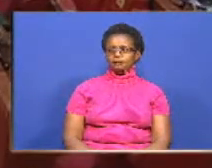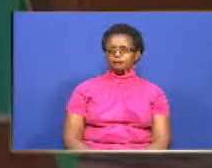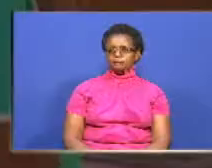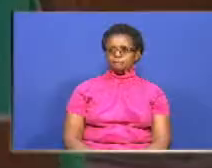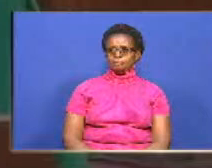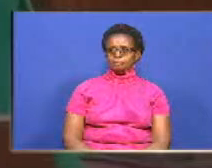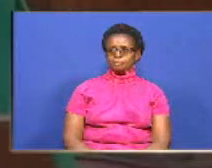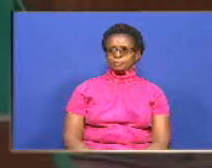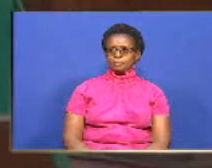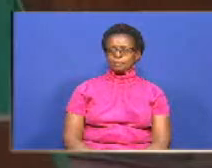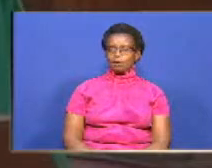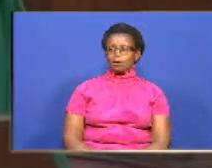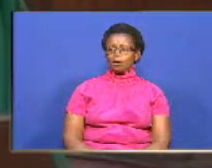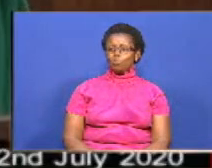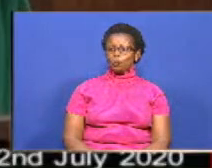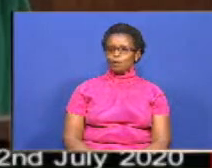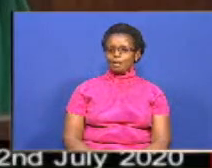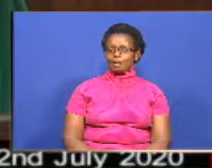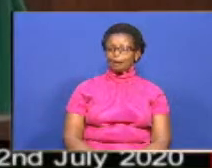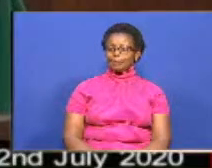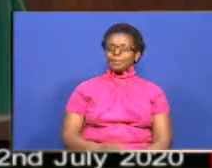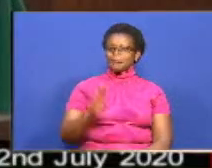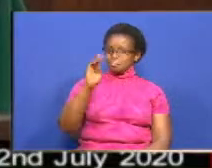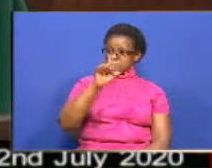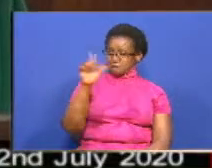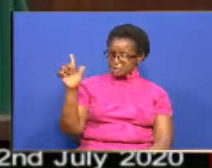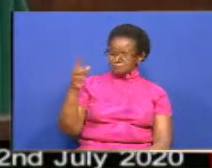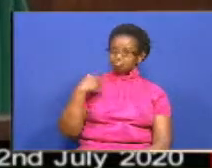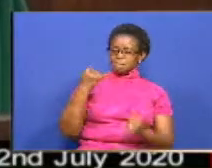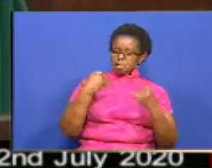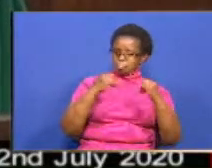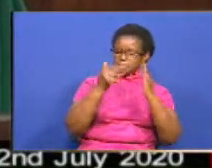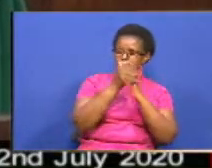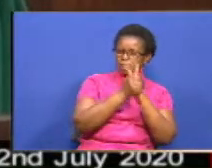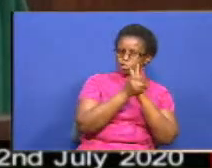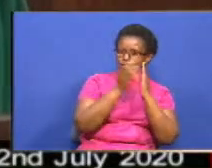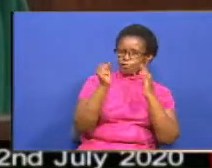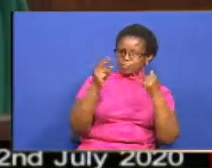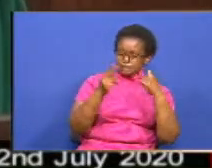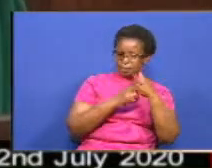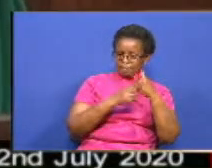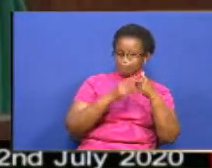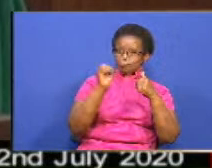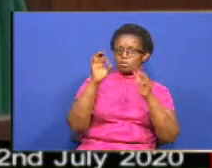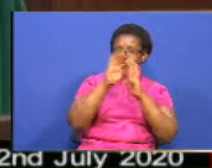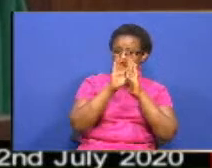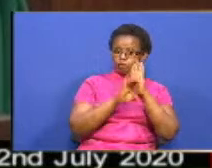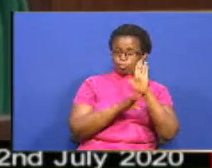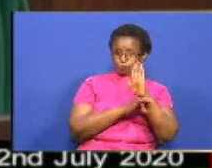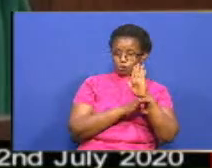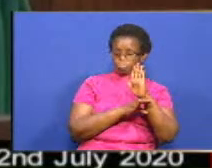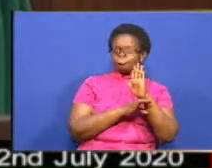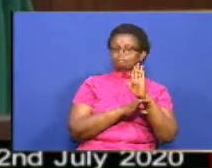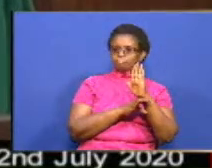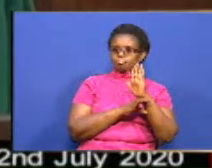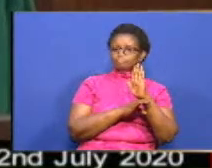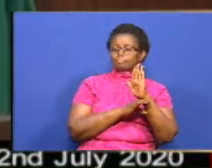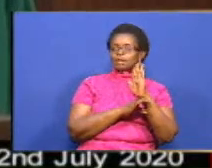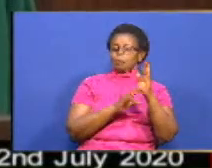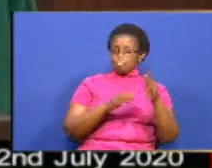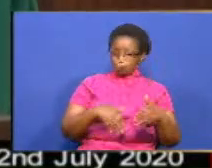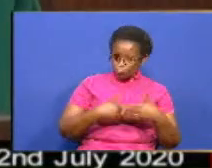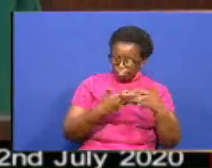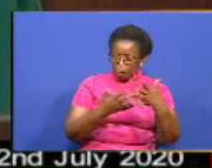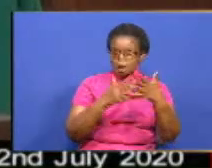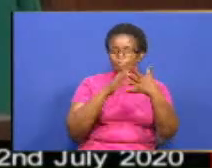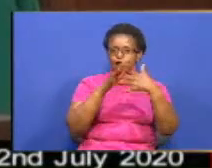A bill for an act of Parliament to give effect to Article 57 of the Constitution to provide a framework for the care